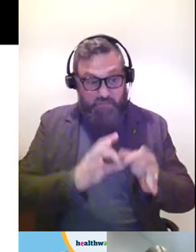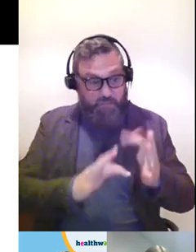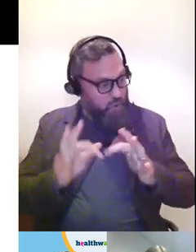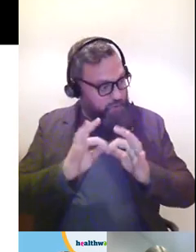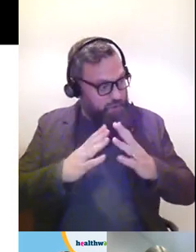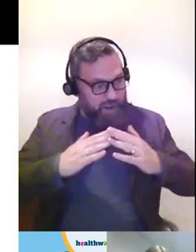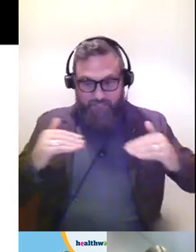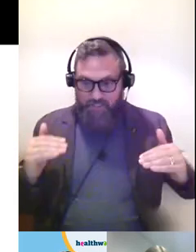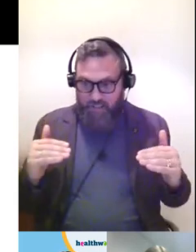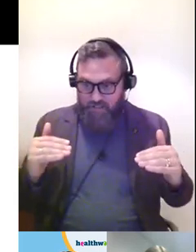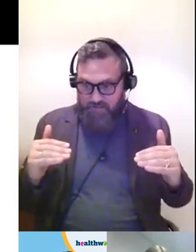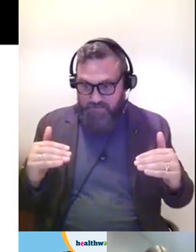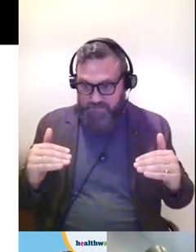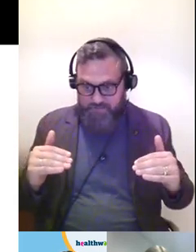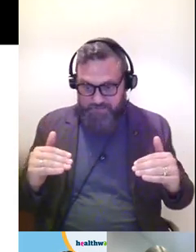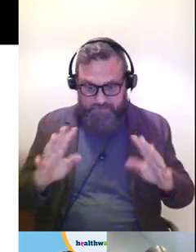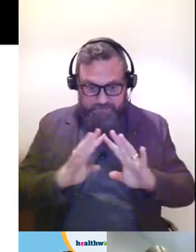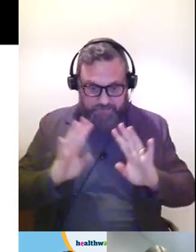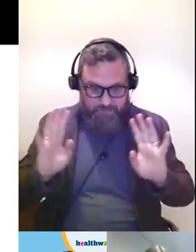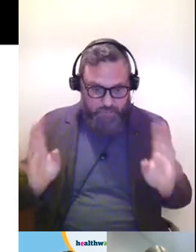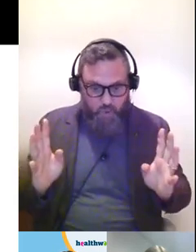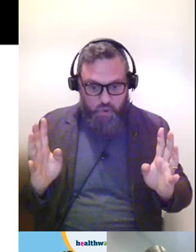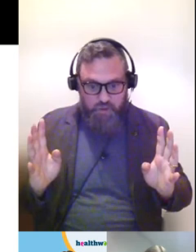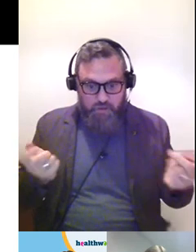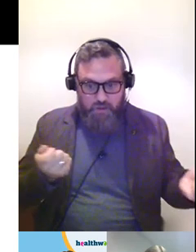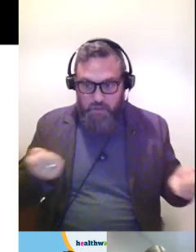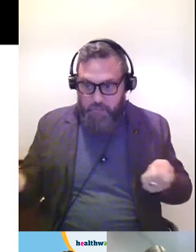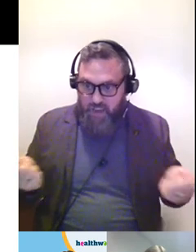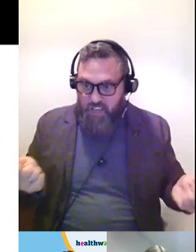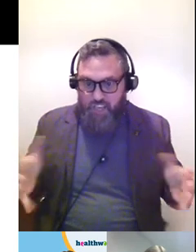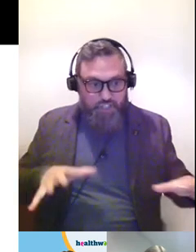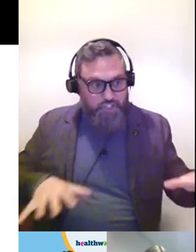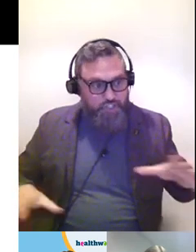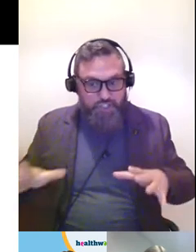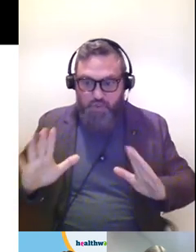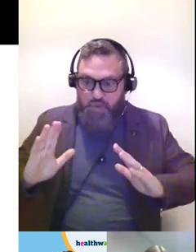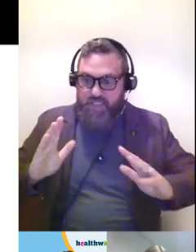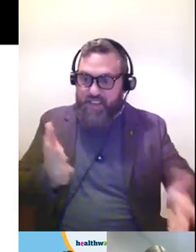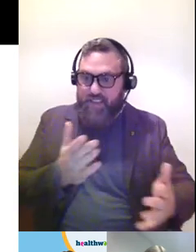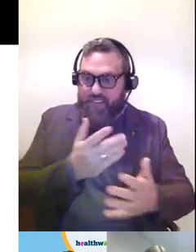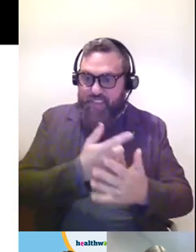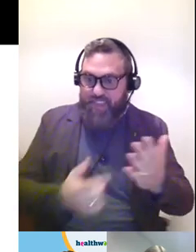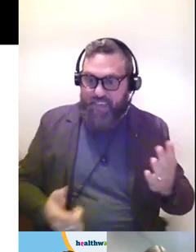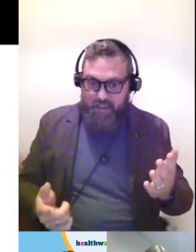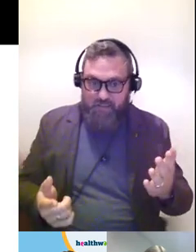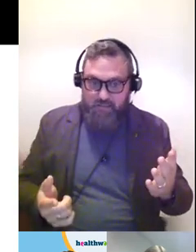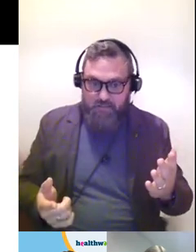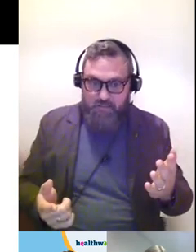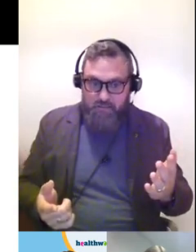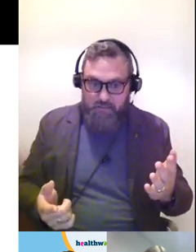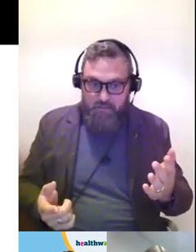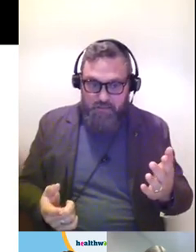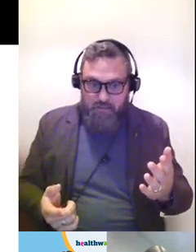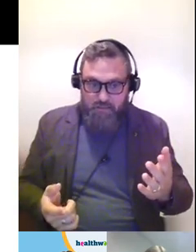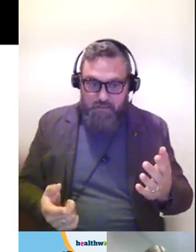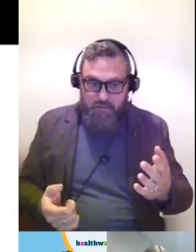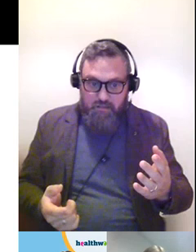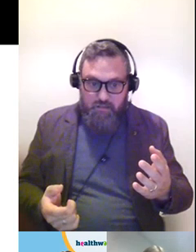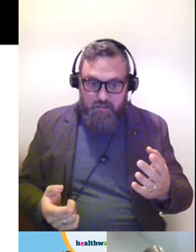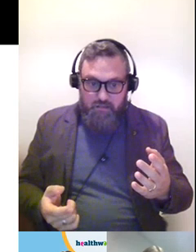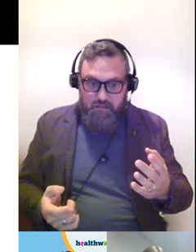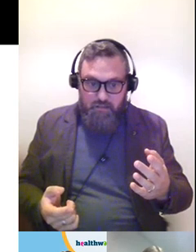And to have a board that is manageable and delivers stuff has got to, by its very nature, be